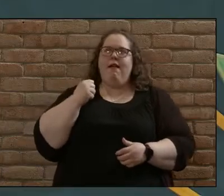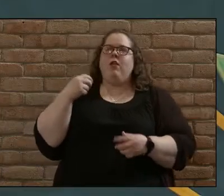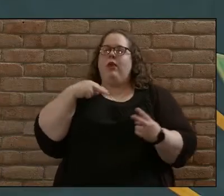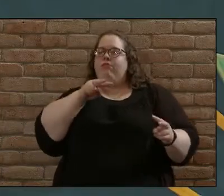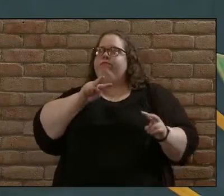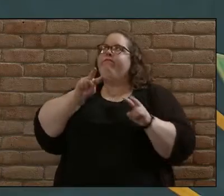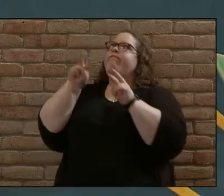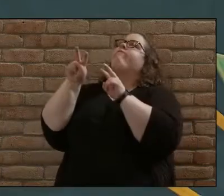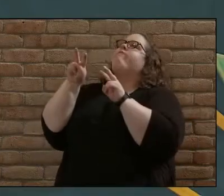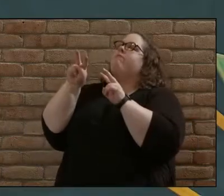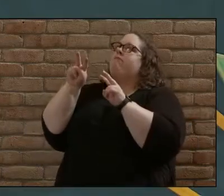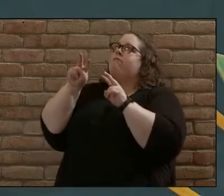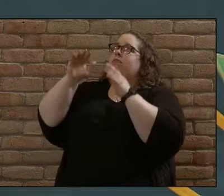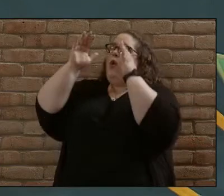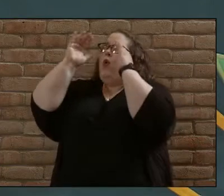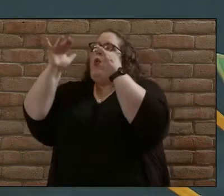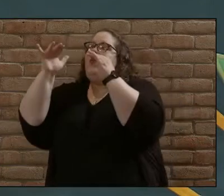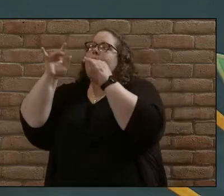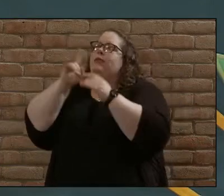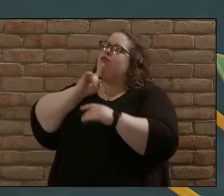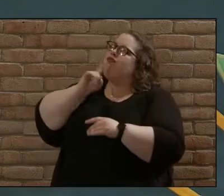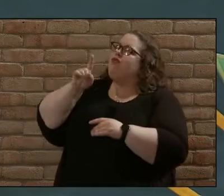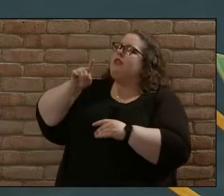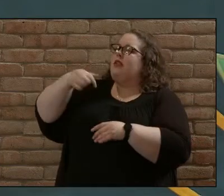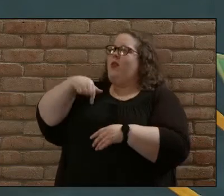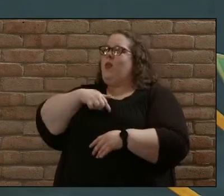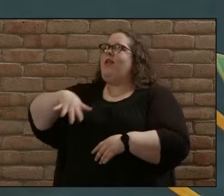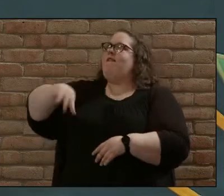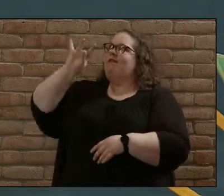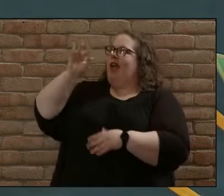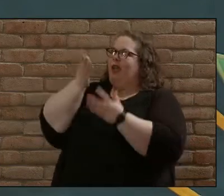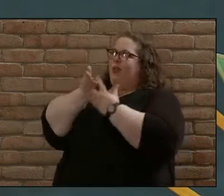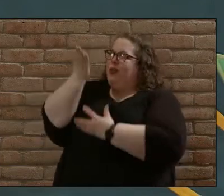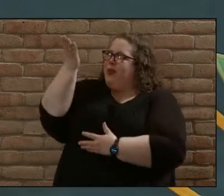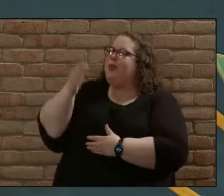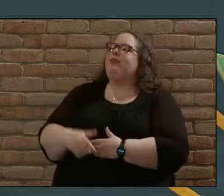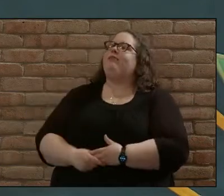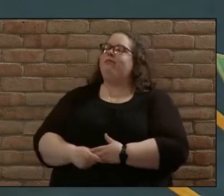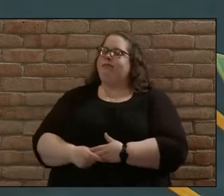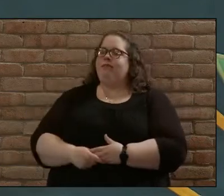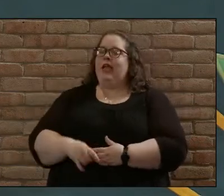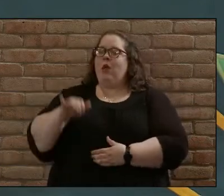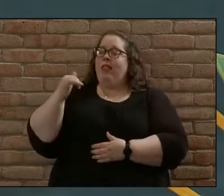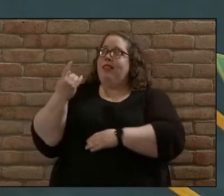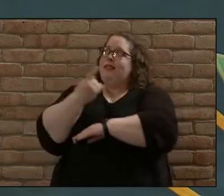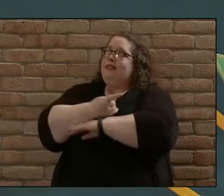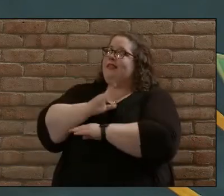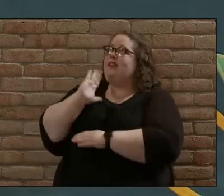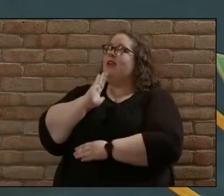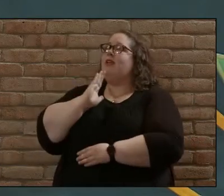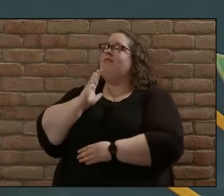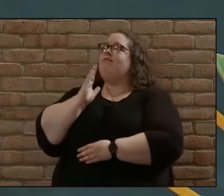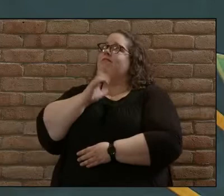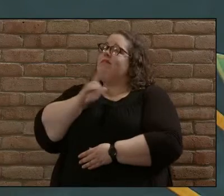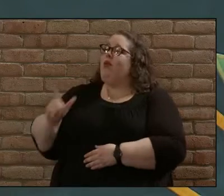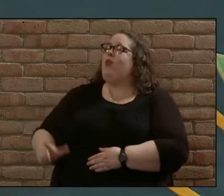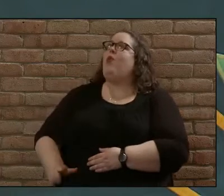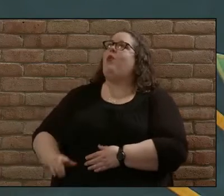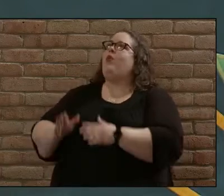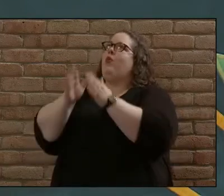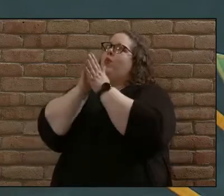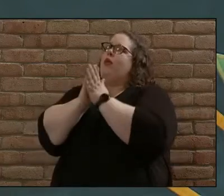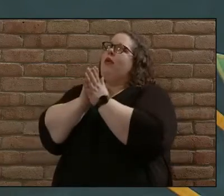our hope and our certainty. And so now this day, O Lord, we pray that you would be with those who are